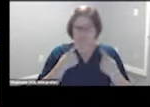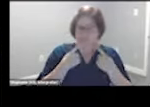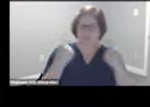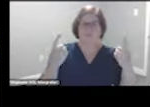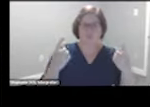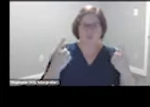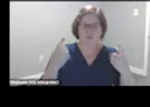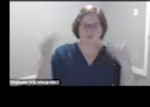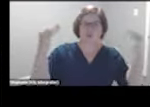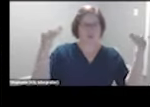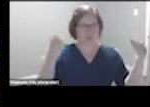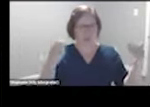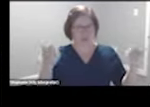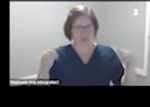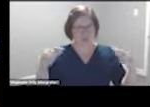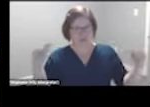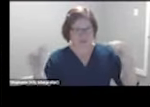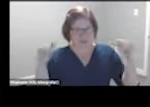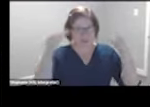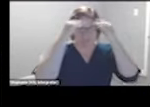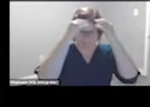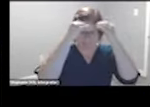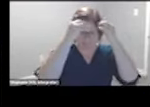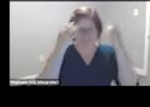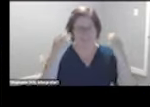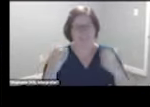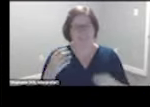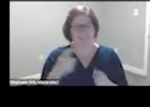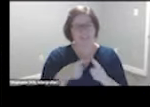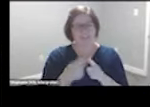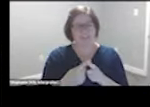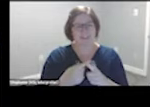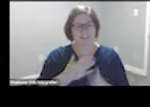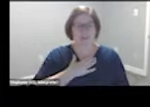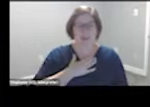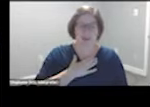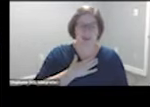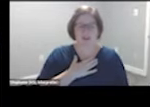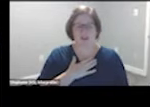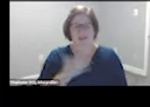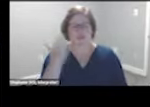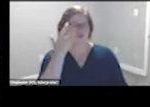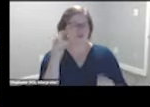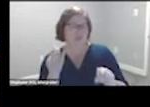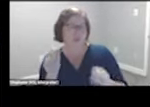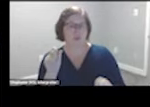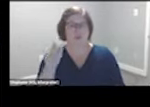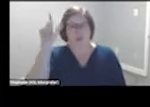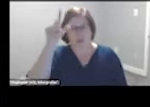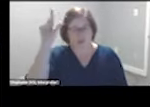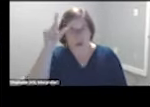it's really debating inside of mine, and then my kind of regional logical brain